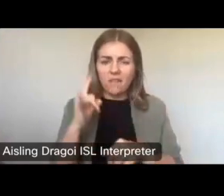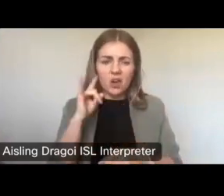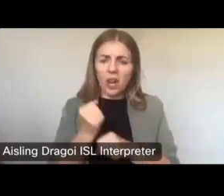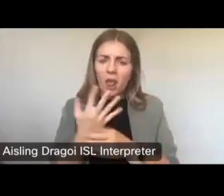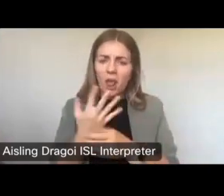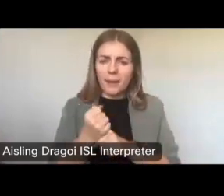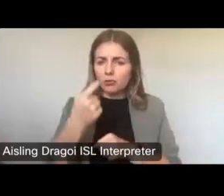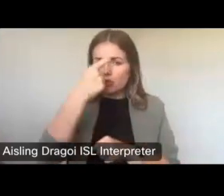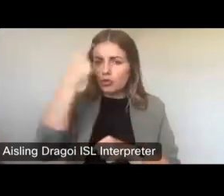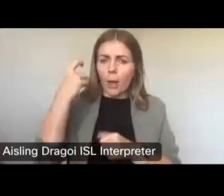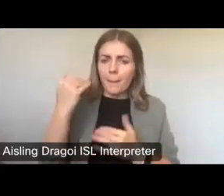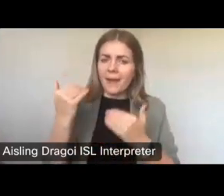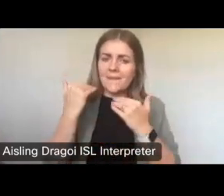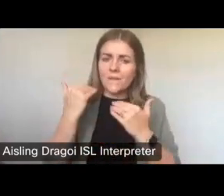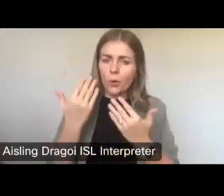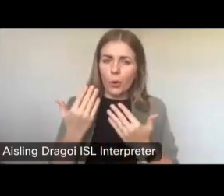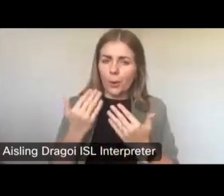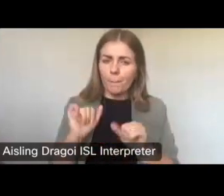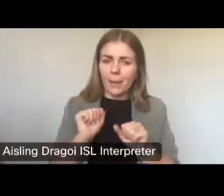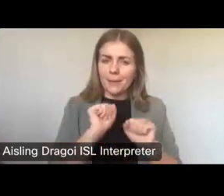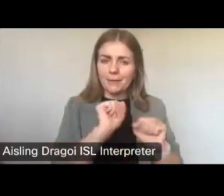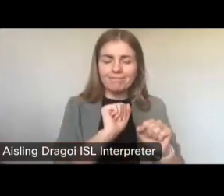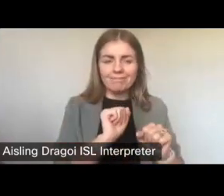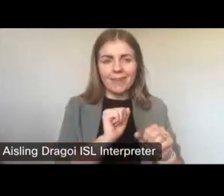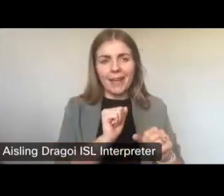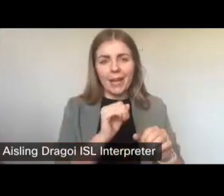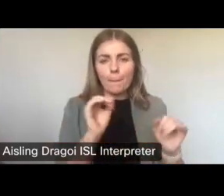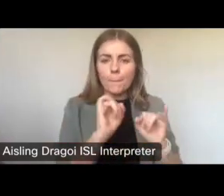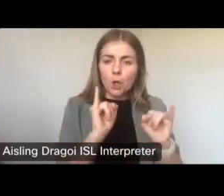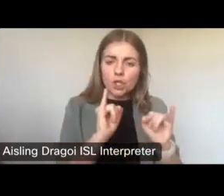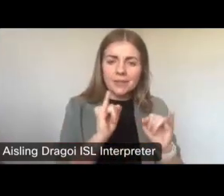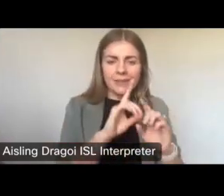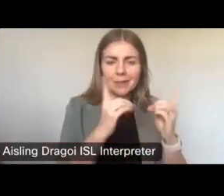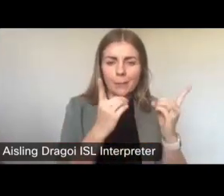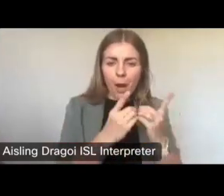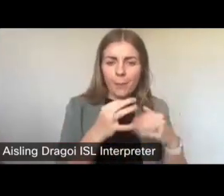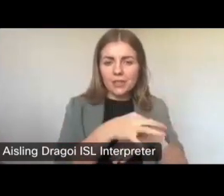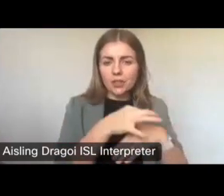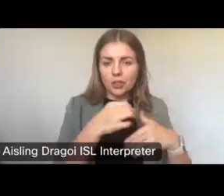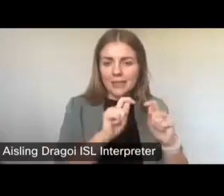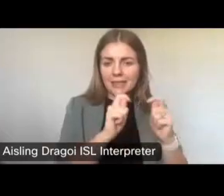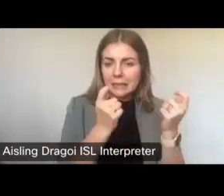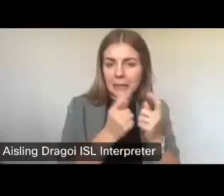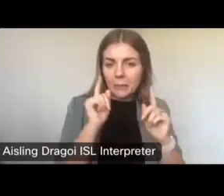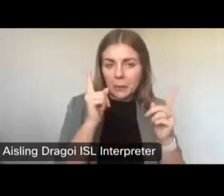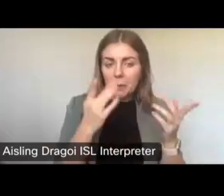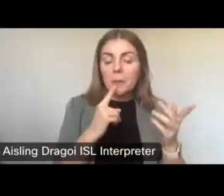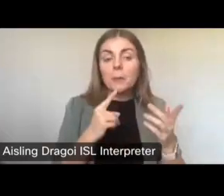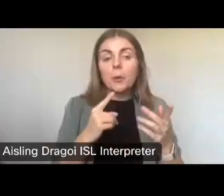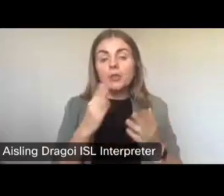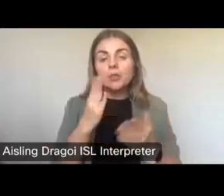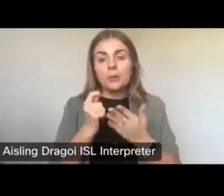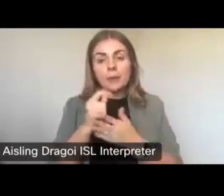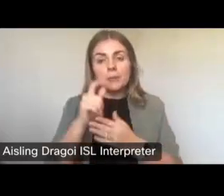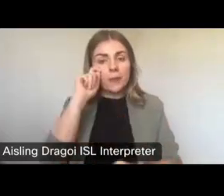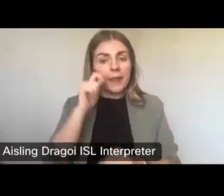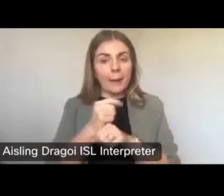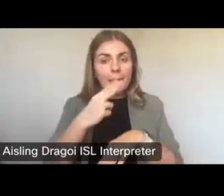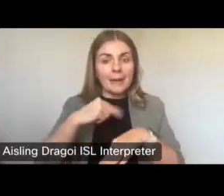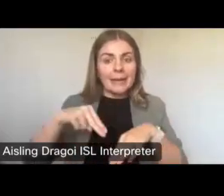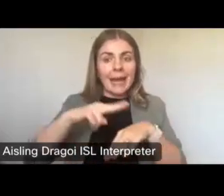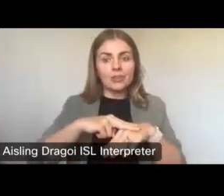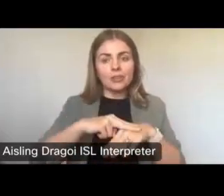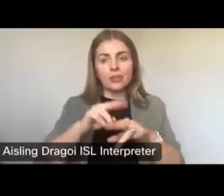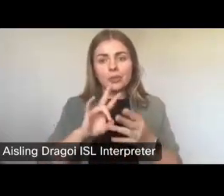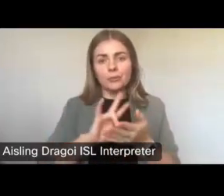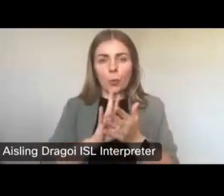their radar in emergency departments and security teams. But, sometimes we look at these national quality improvement areas, and I just wonder,